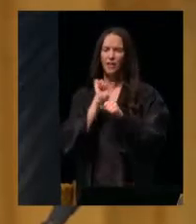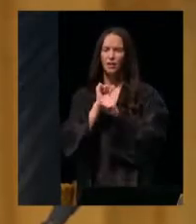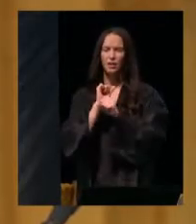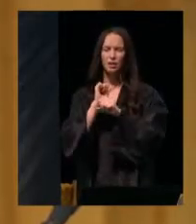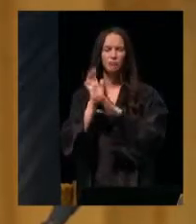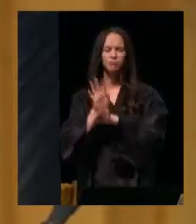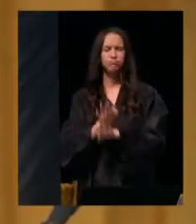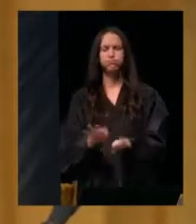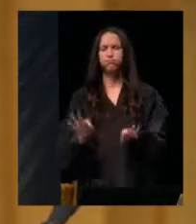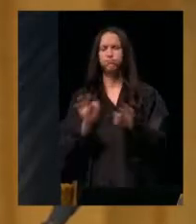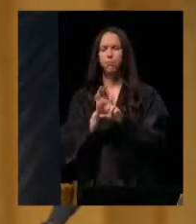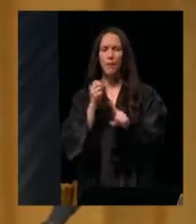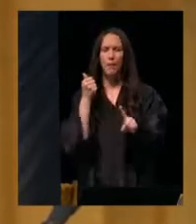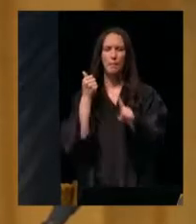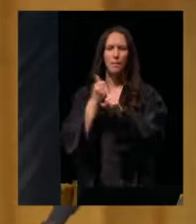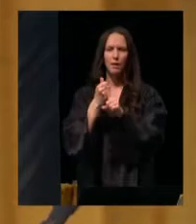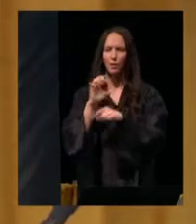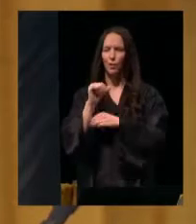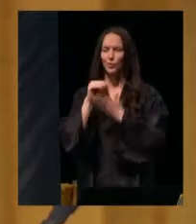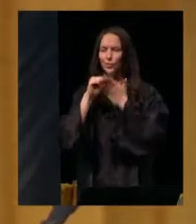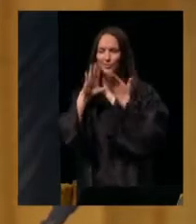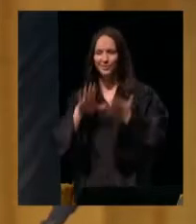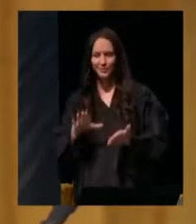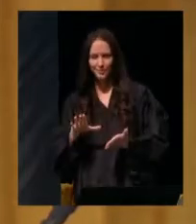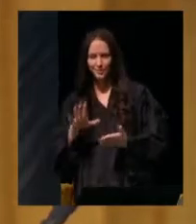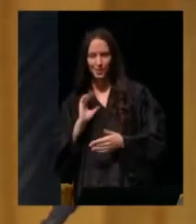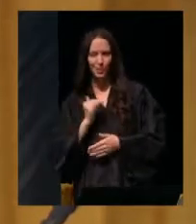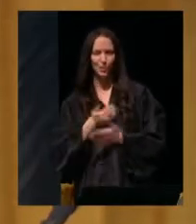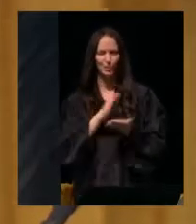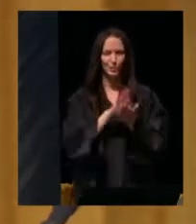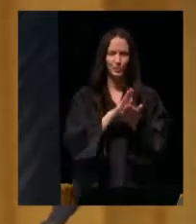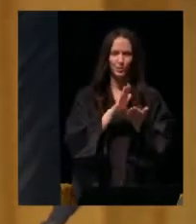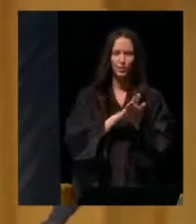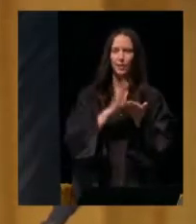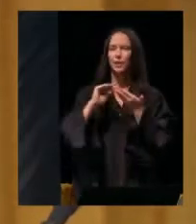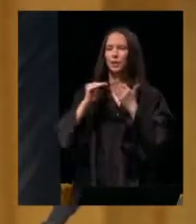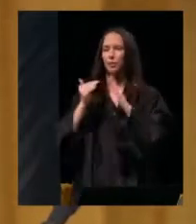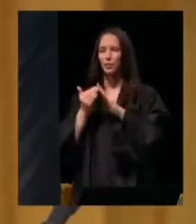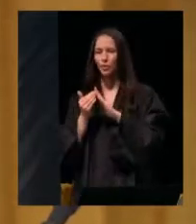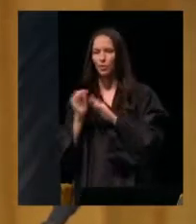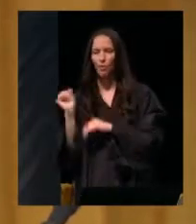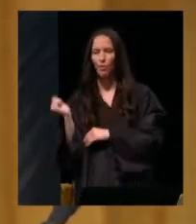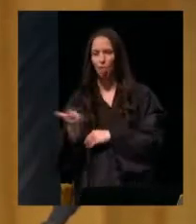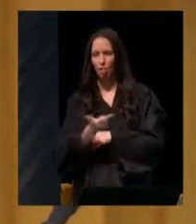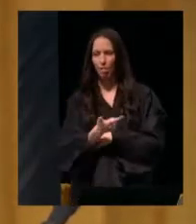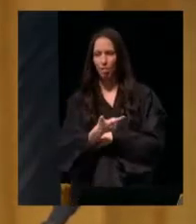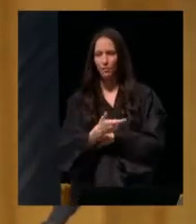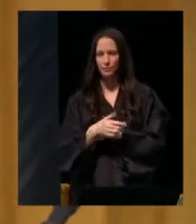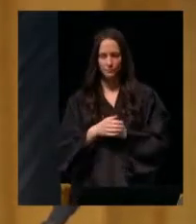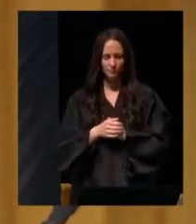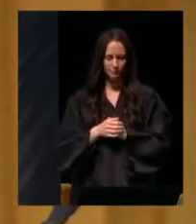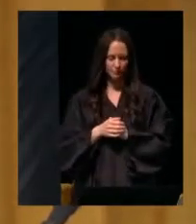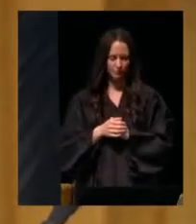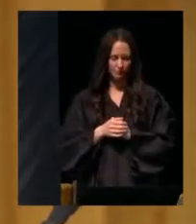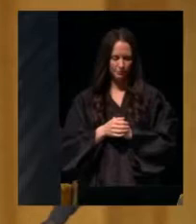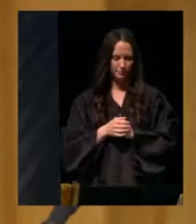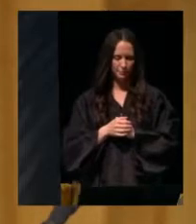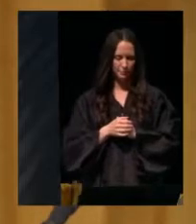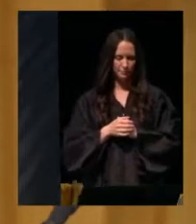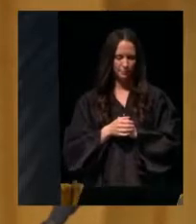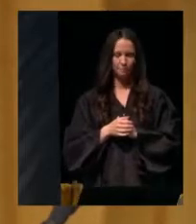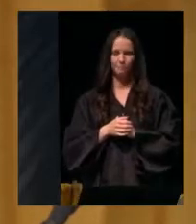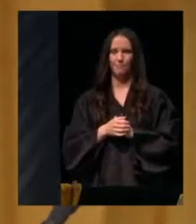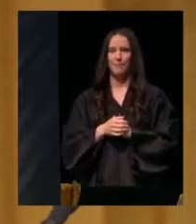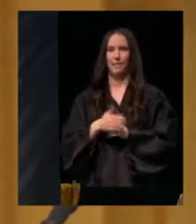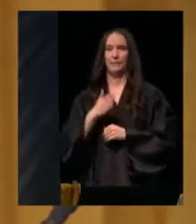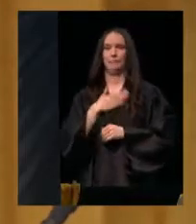the underclassmen, our school, and our community as a whole. Although this may be my